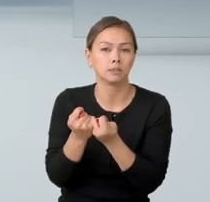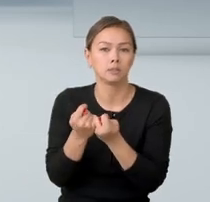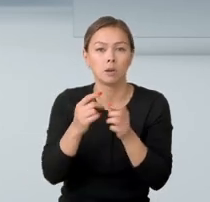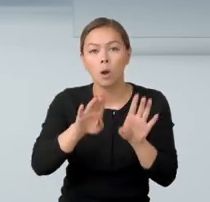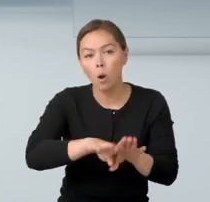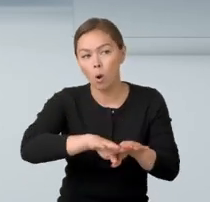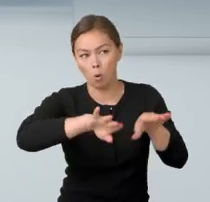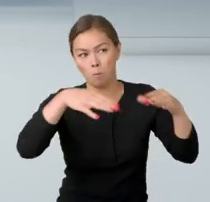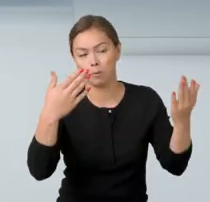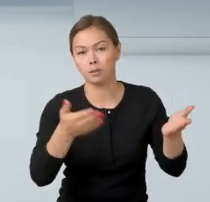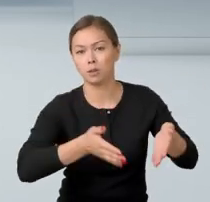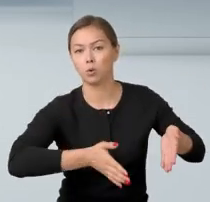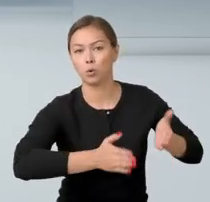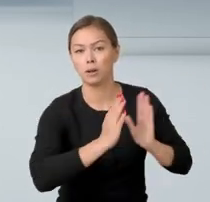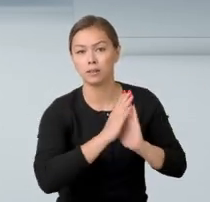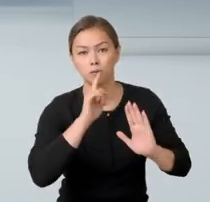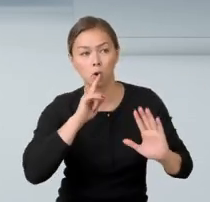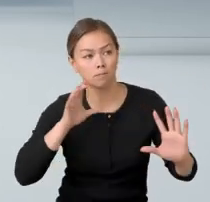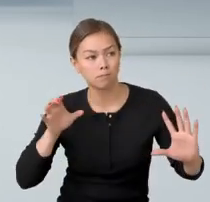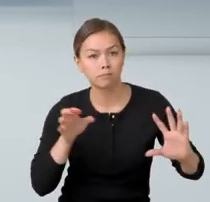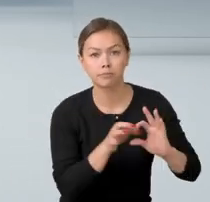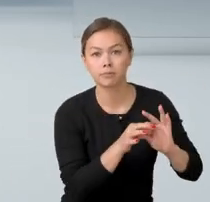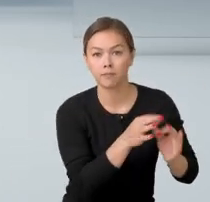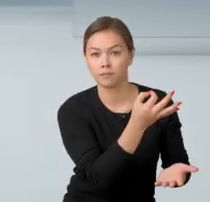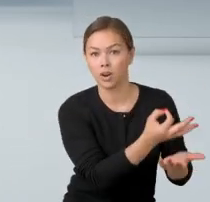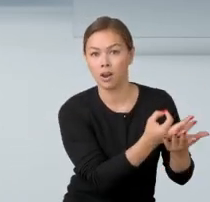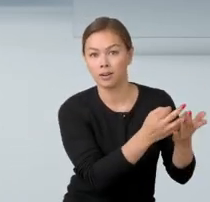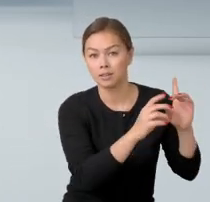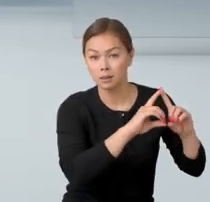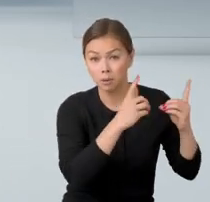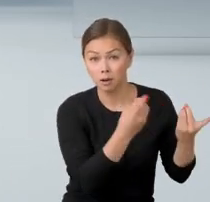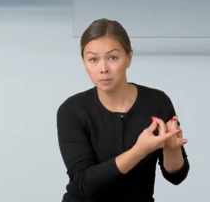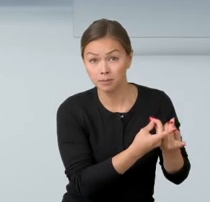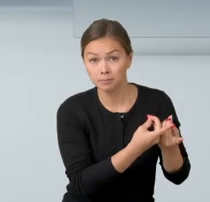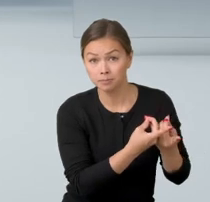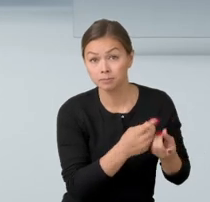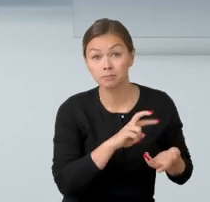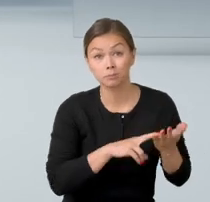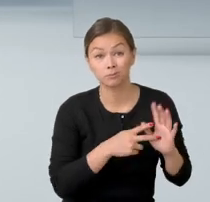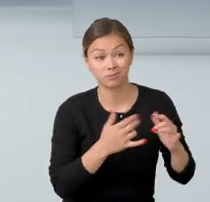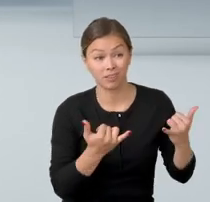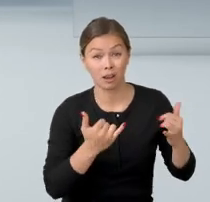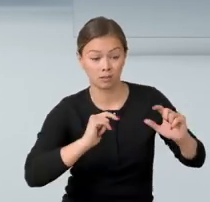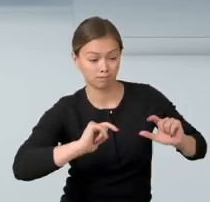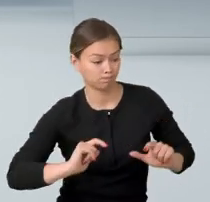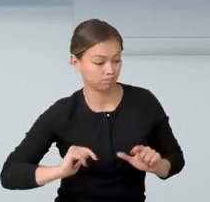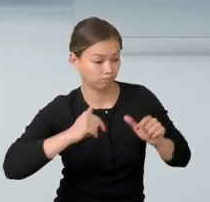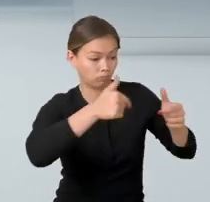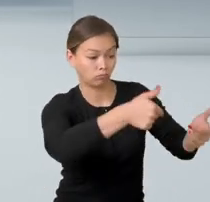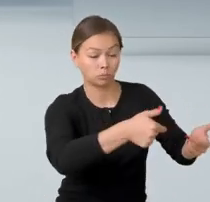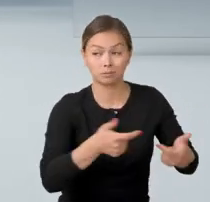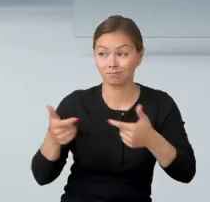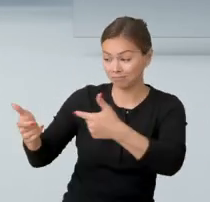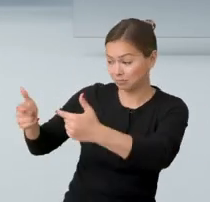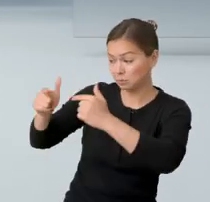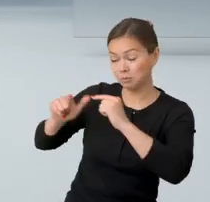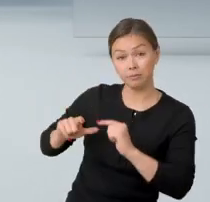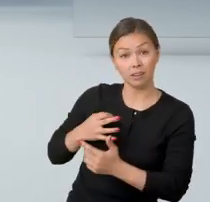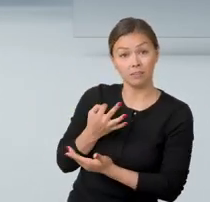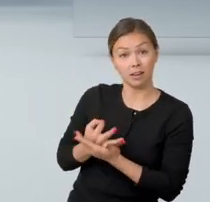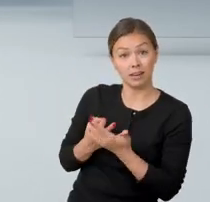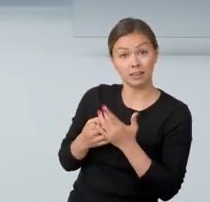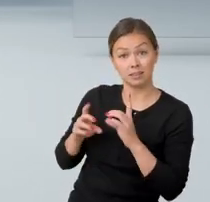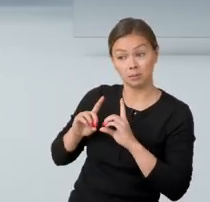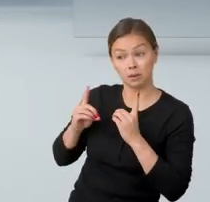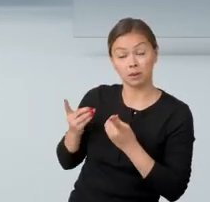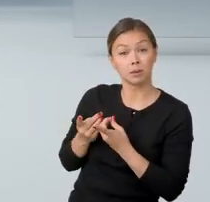open the request to the finance department so for the finance department to manage the request again we could use for example